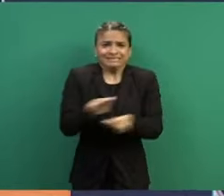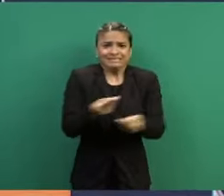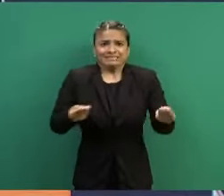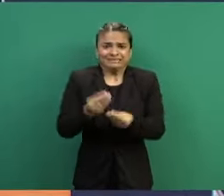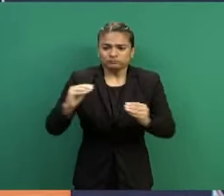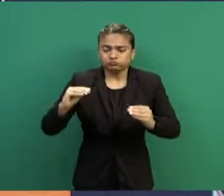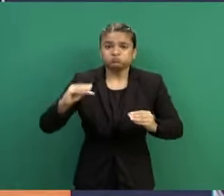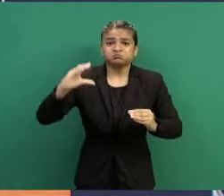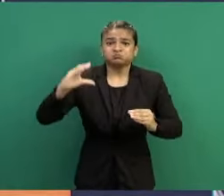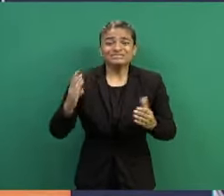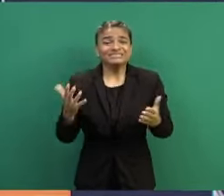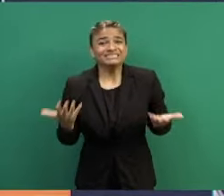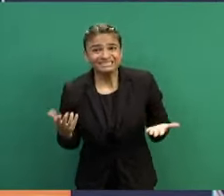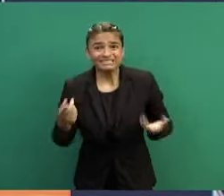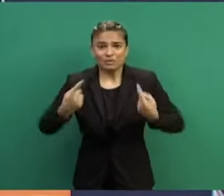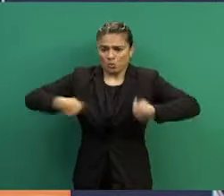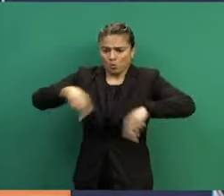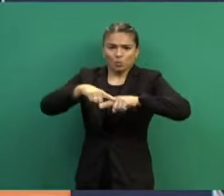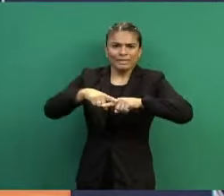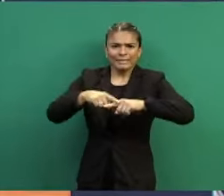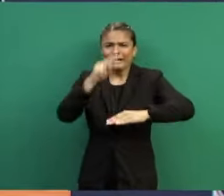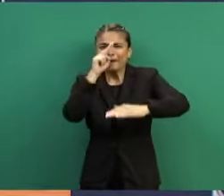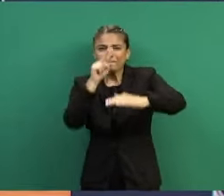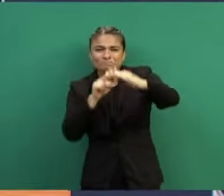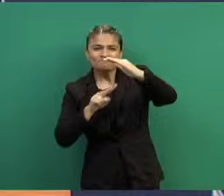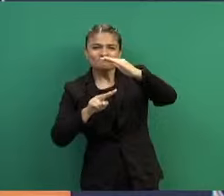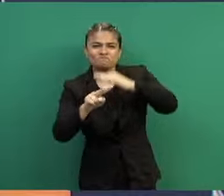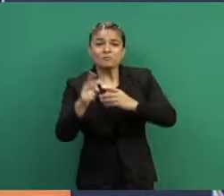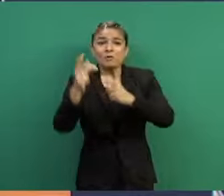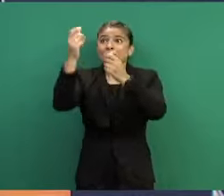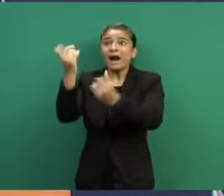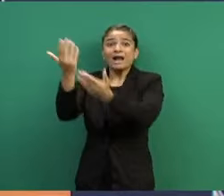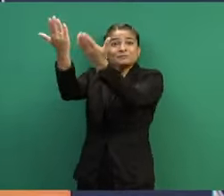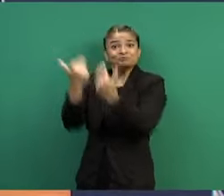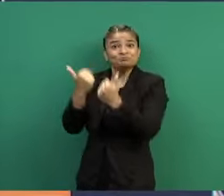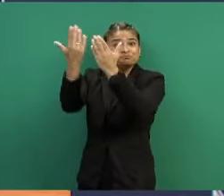the output gap marginally positive.